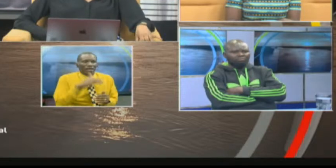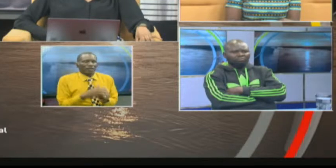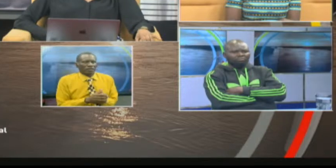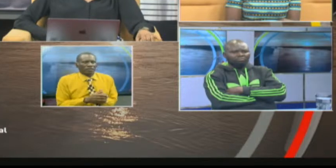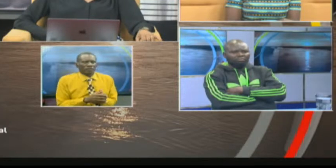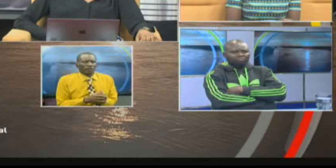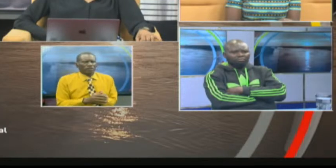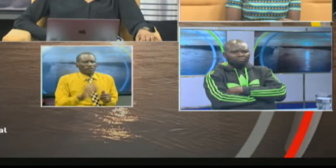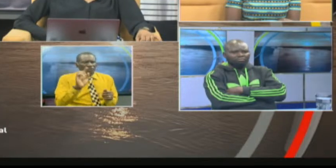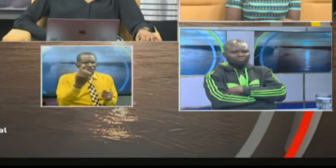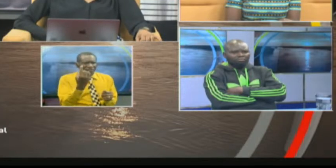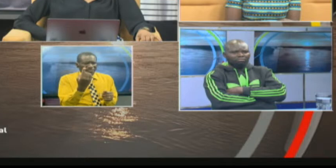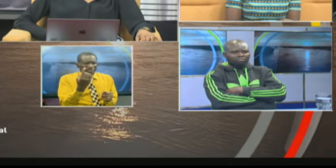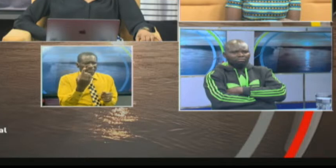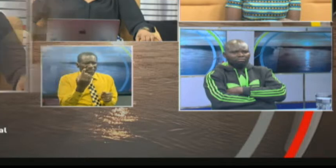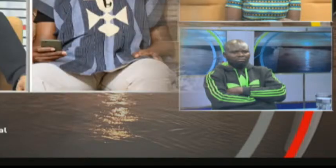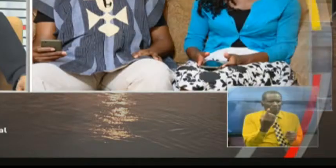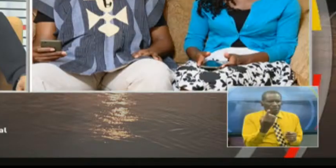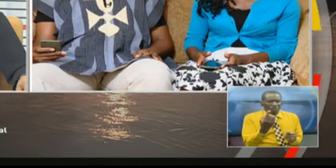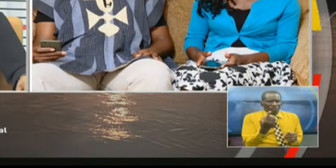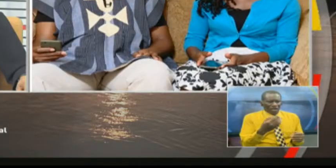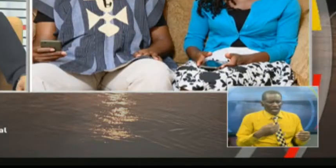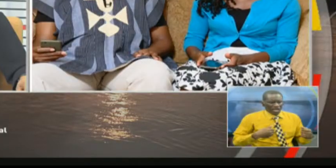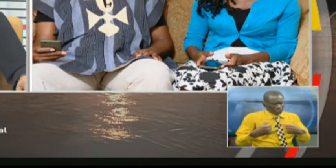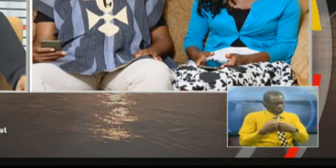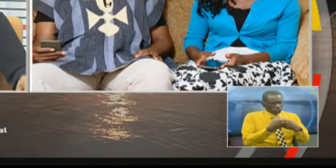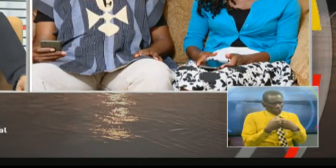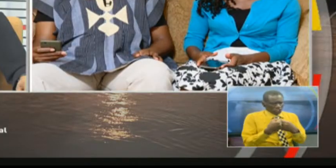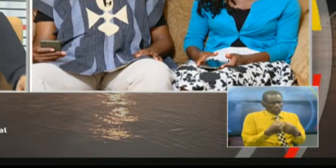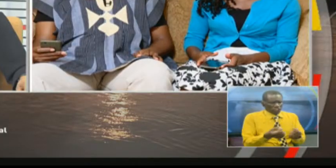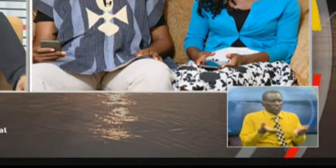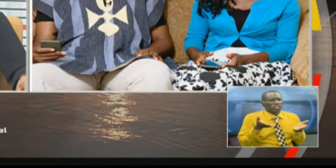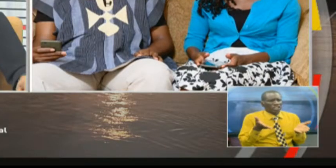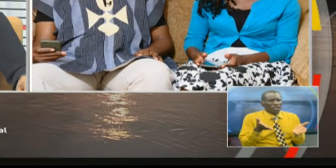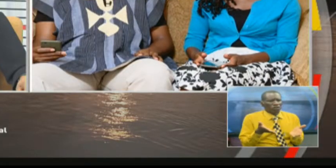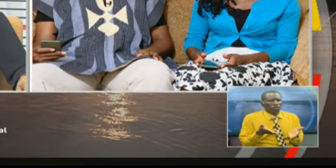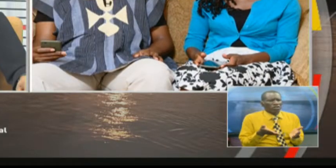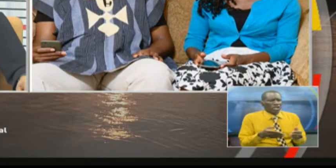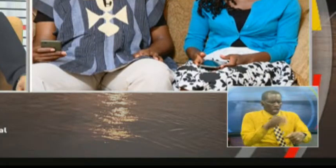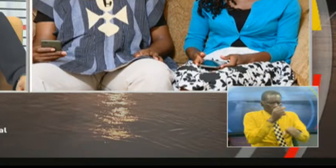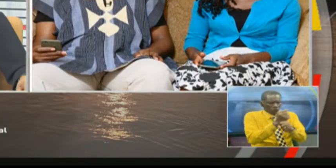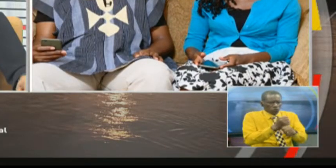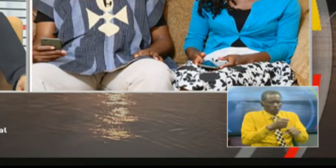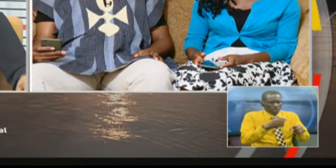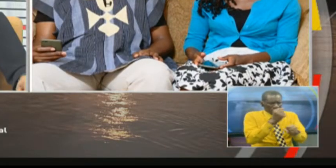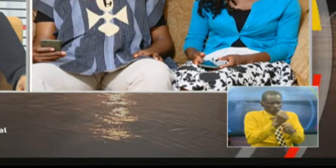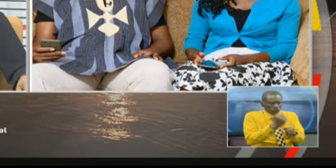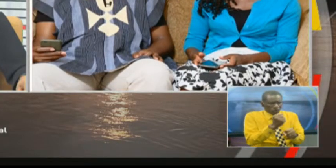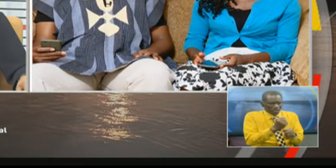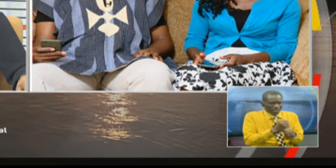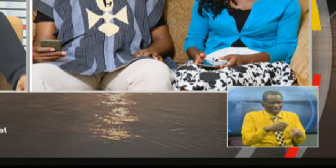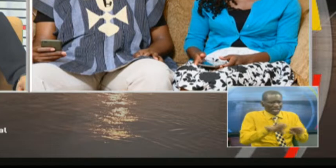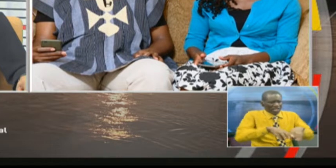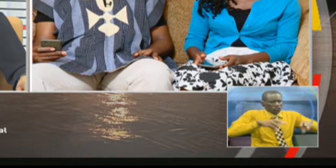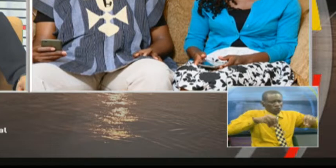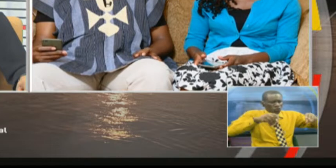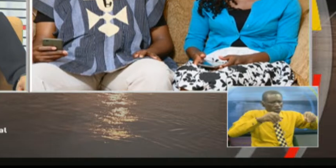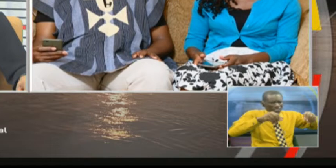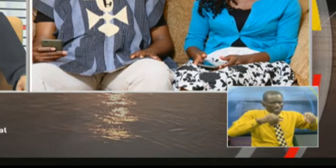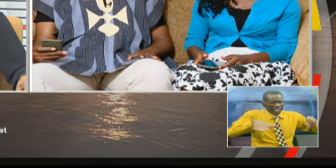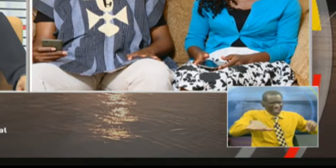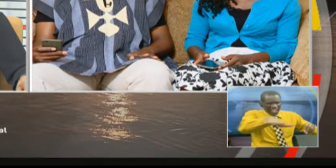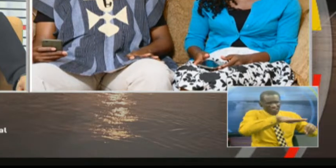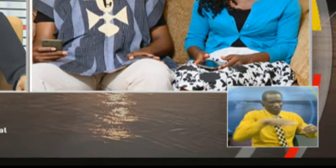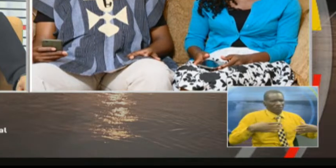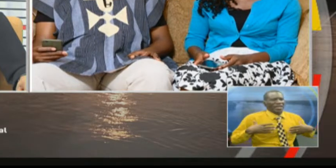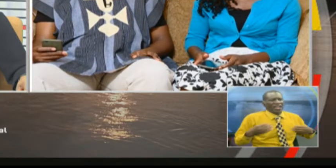I first got some challenges because now I used to work as an quality environment